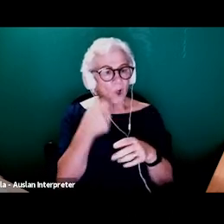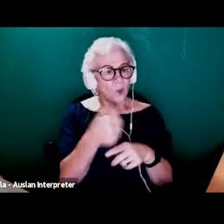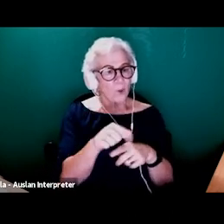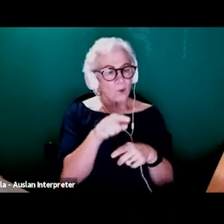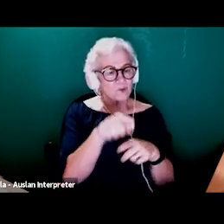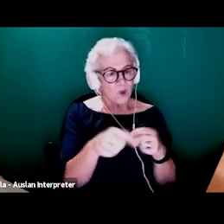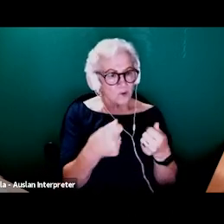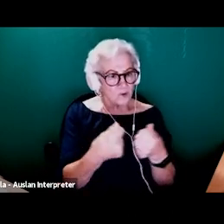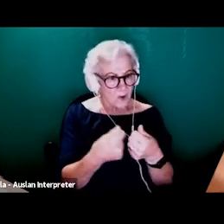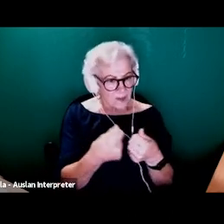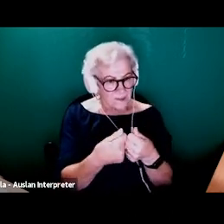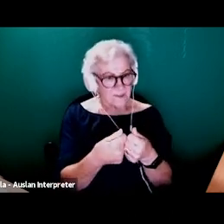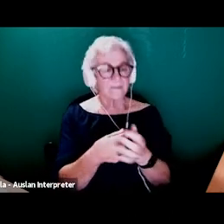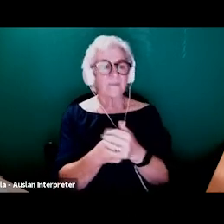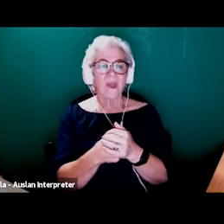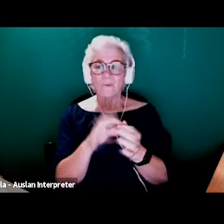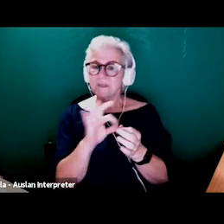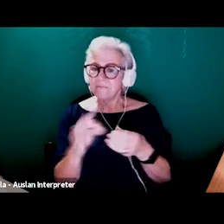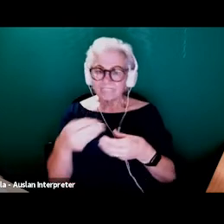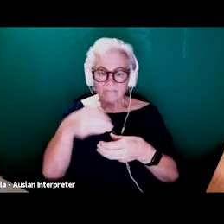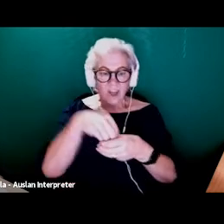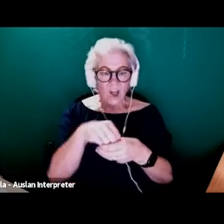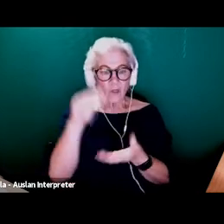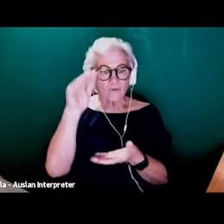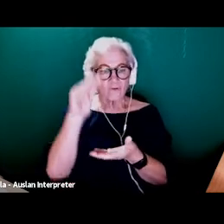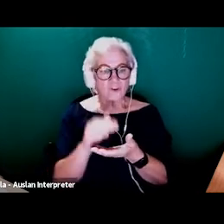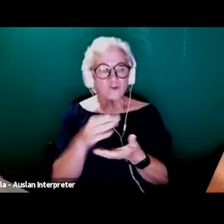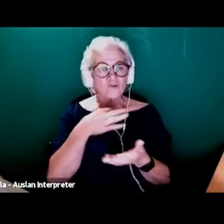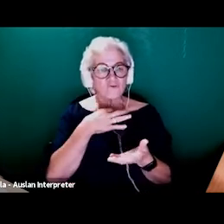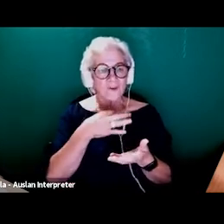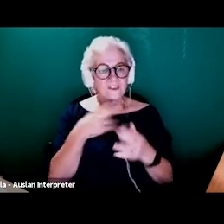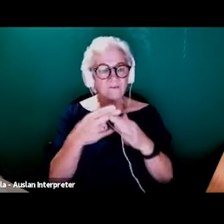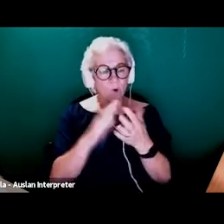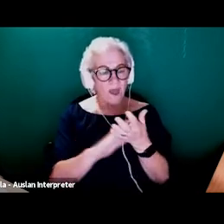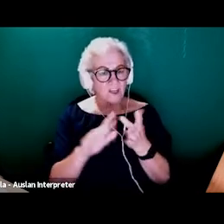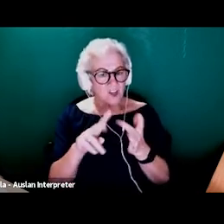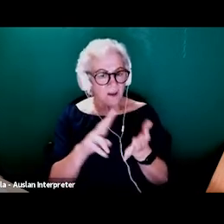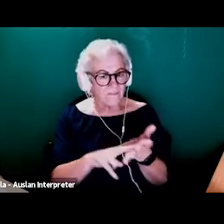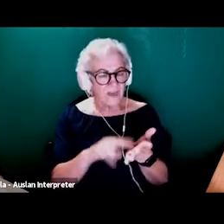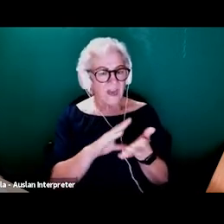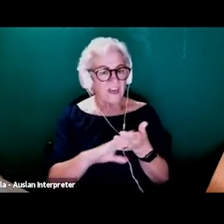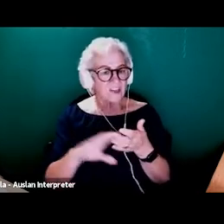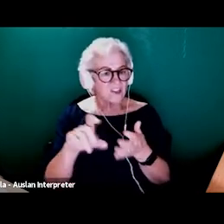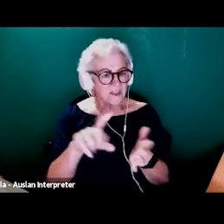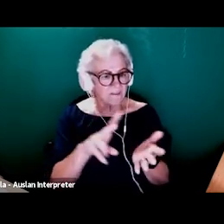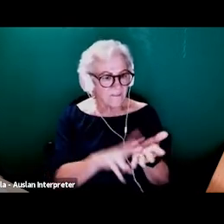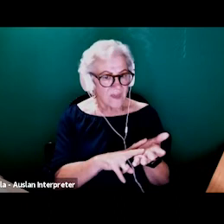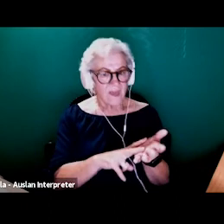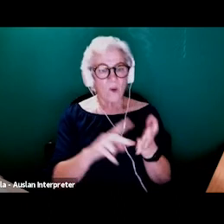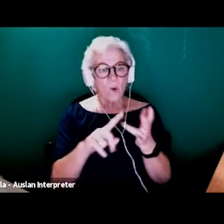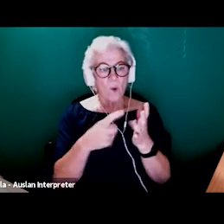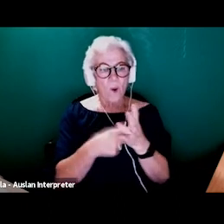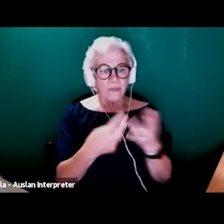mortality. So we did not incorporate the reduced risk of HIV and HCV infection while on OAT, reductions in morbidity,